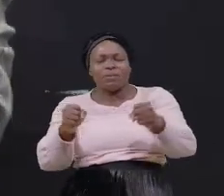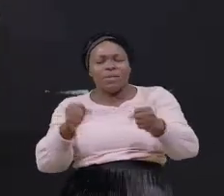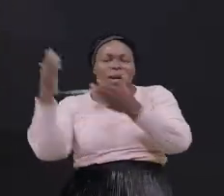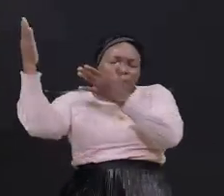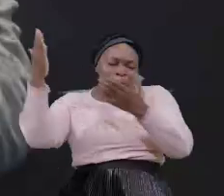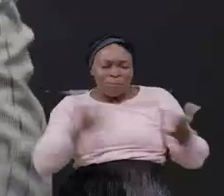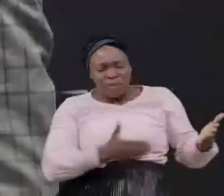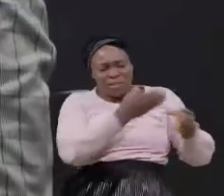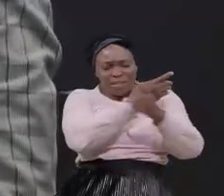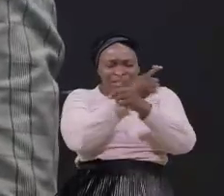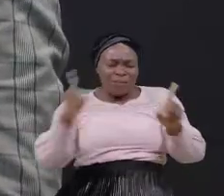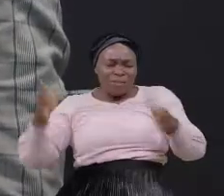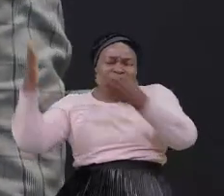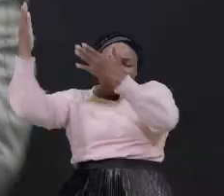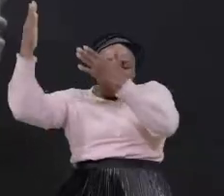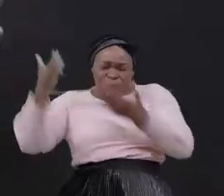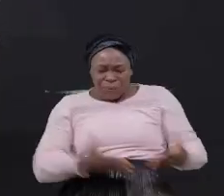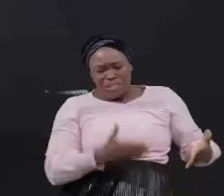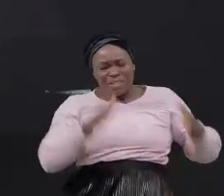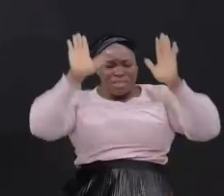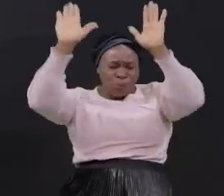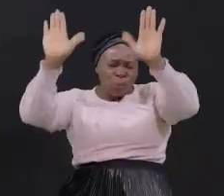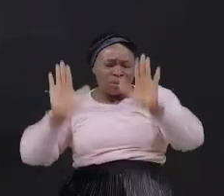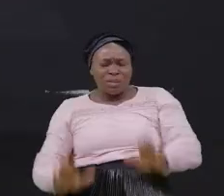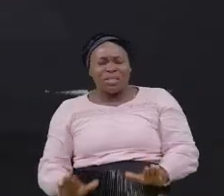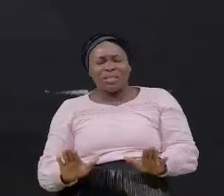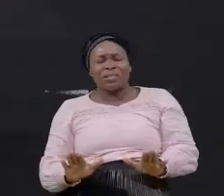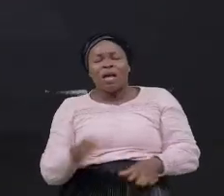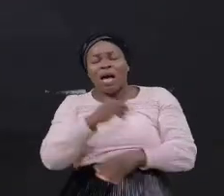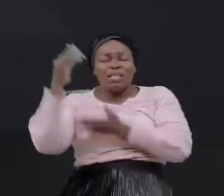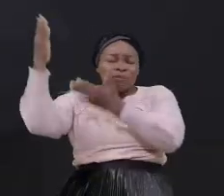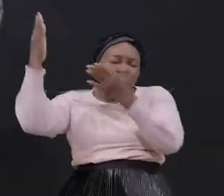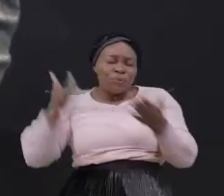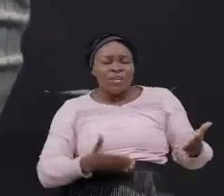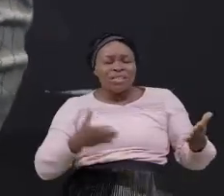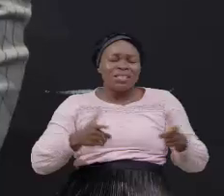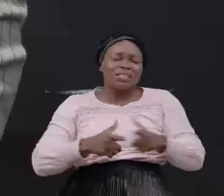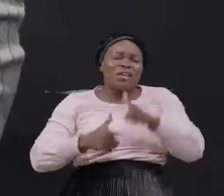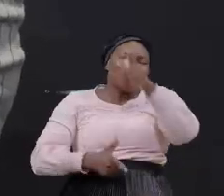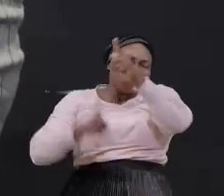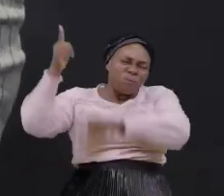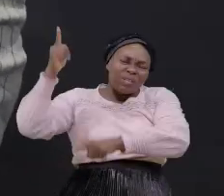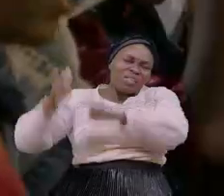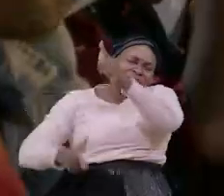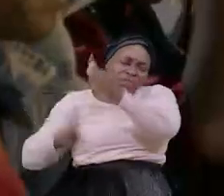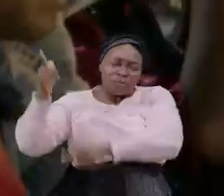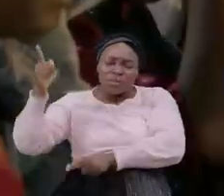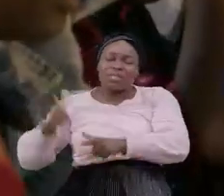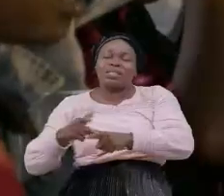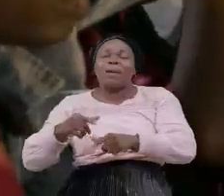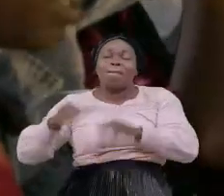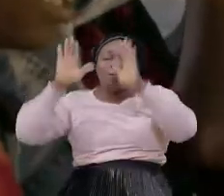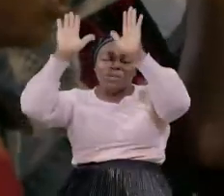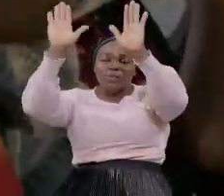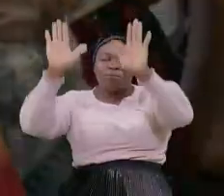deliverance, brings signs and wonders, and it brings great, great manifestation. Confirm